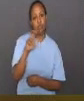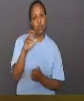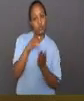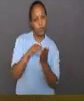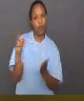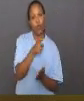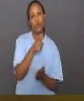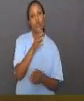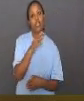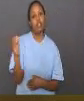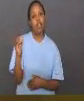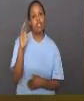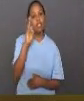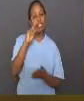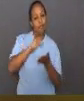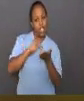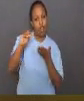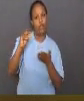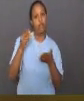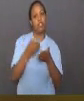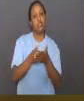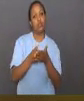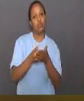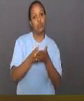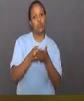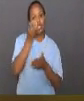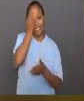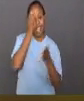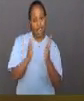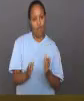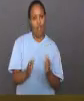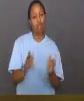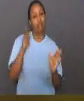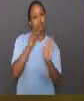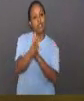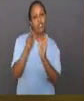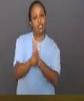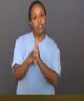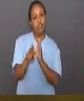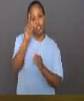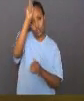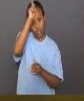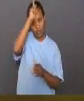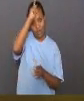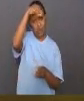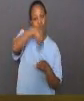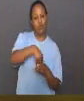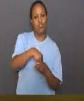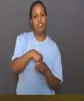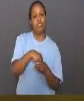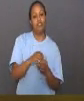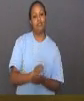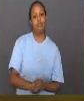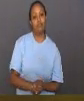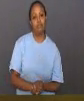Germans, around 6 million Jewish people were murdered in German-occupied